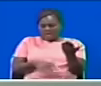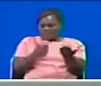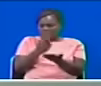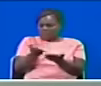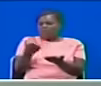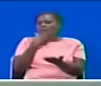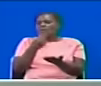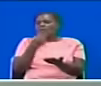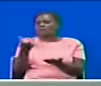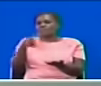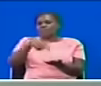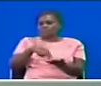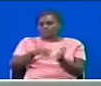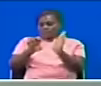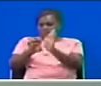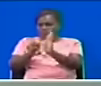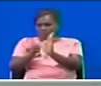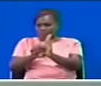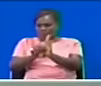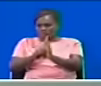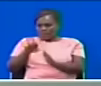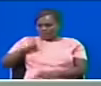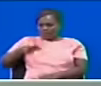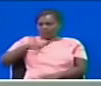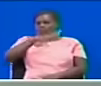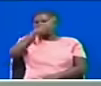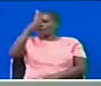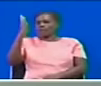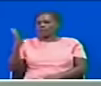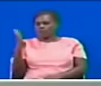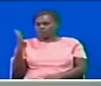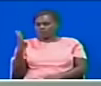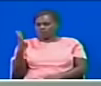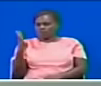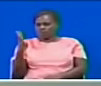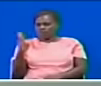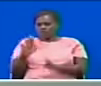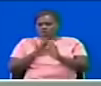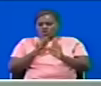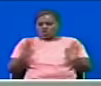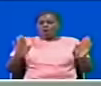become presidential candidates. I'll give you an example. Charity Ngilu. There is no,